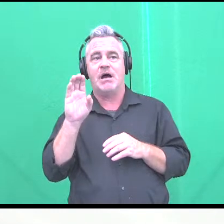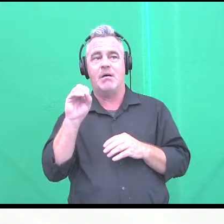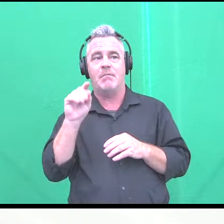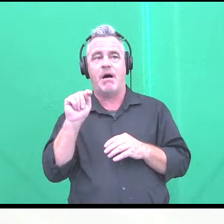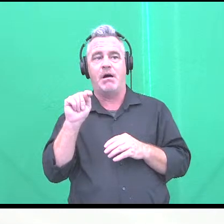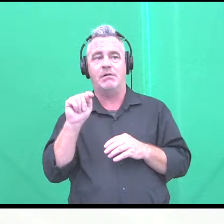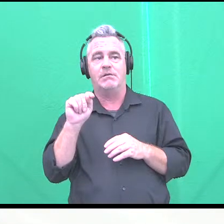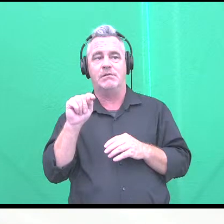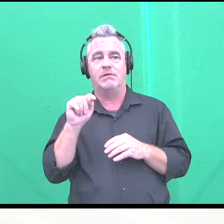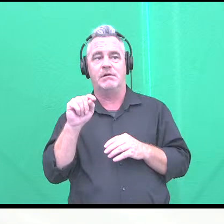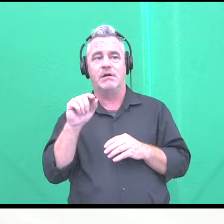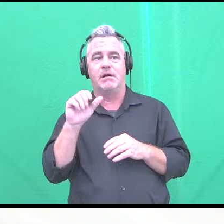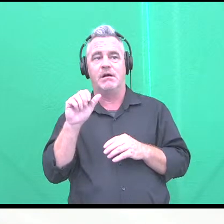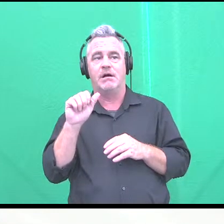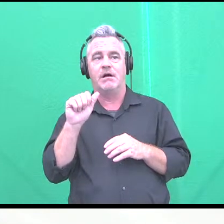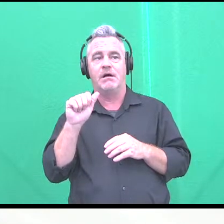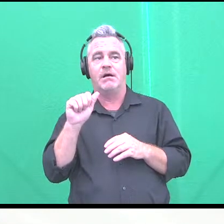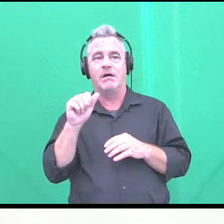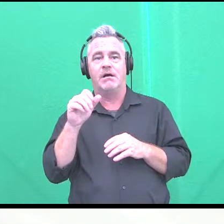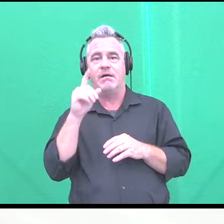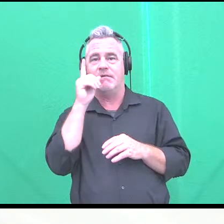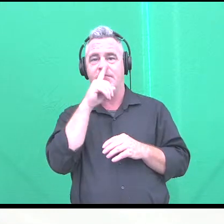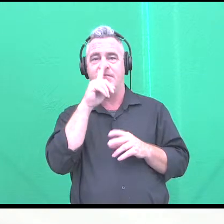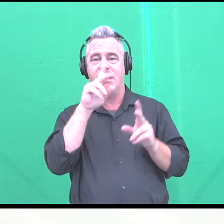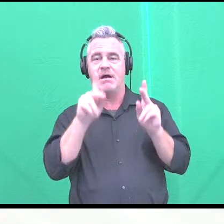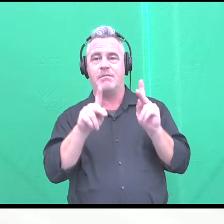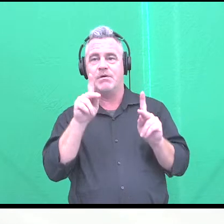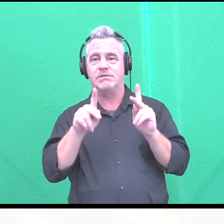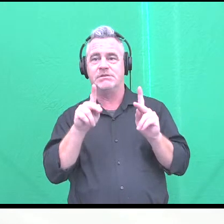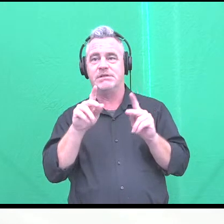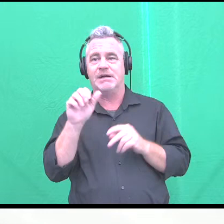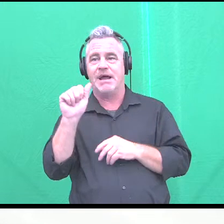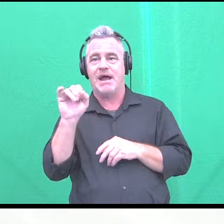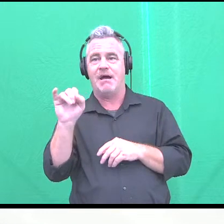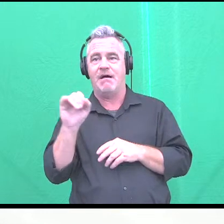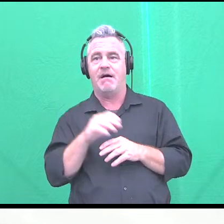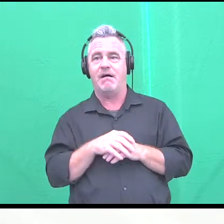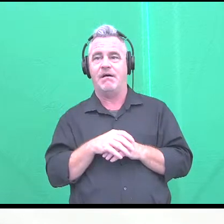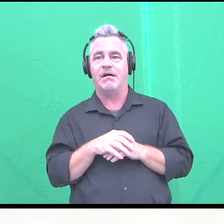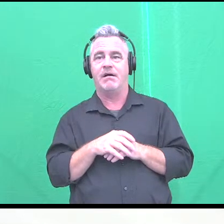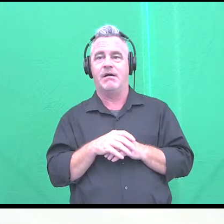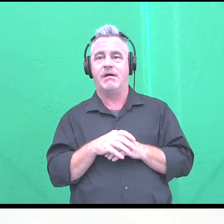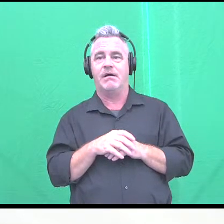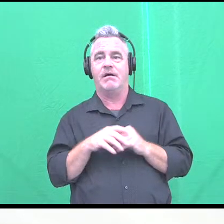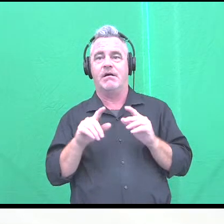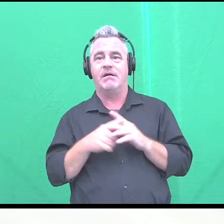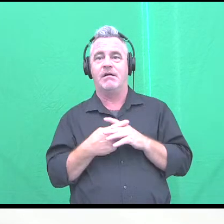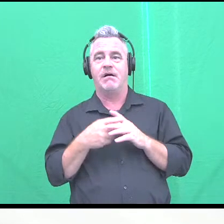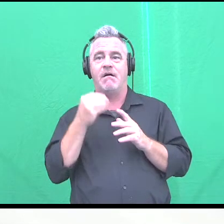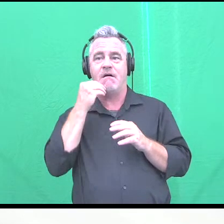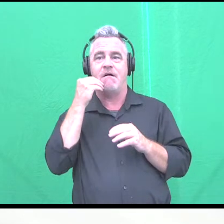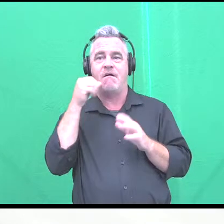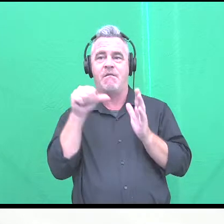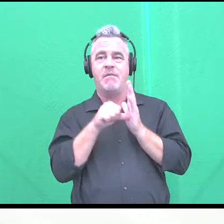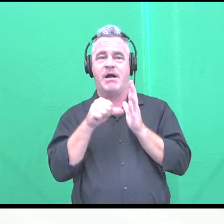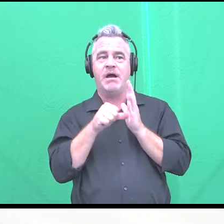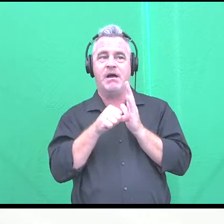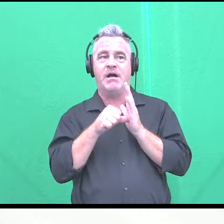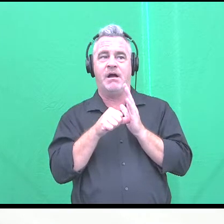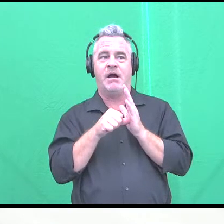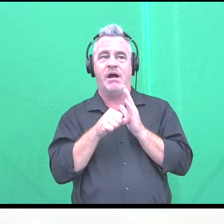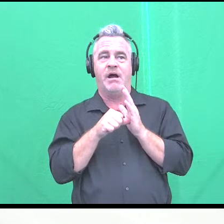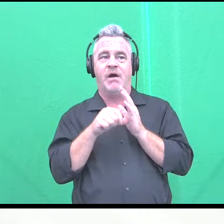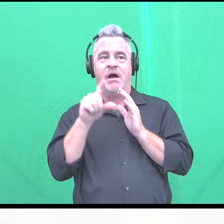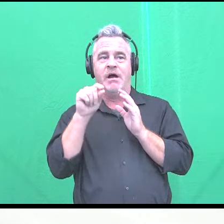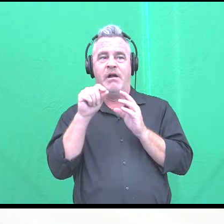So AI, artificial intelligence, and so we just launched it on the homepage. In the first weekend, we had over 20 people